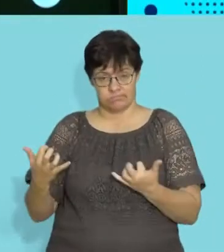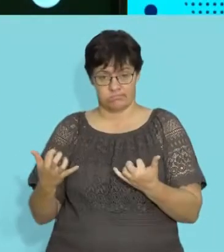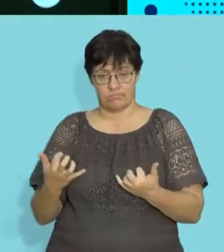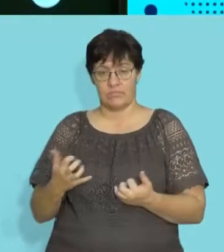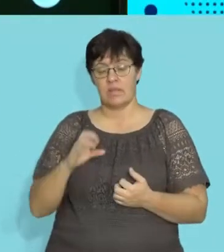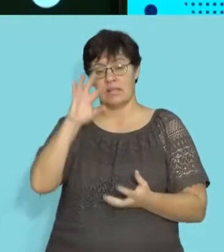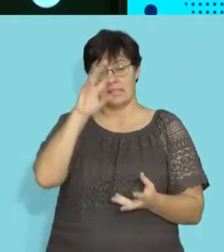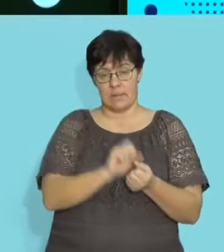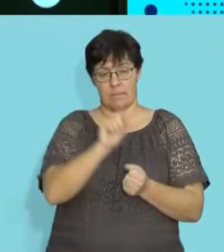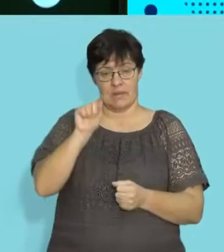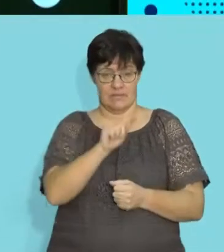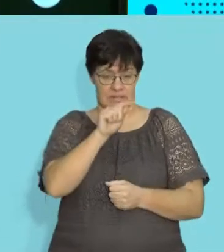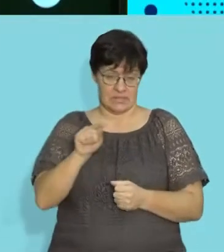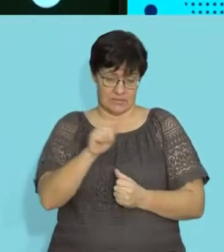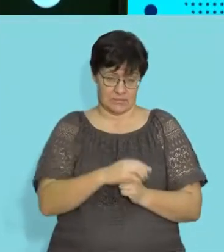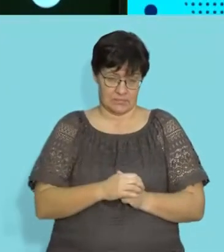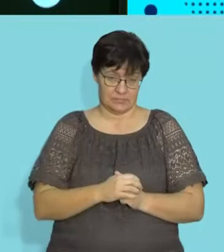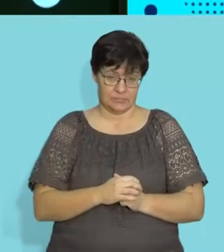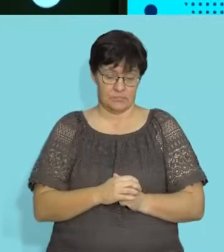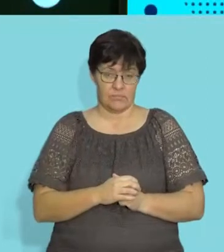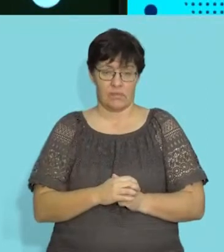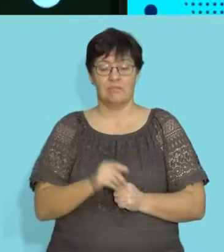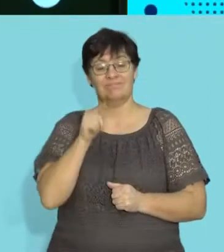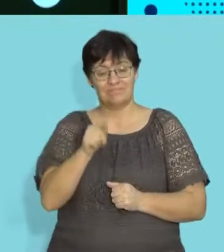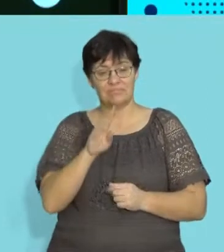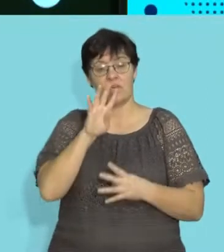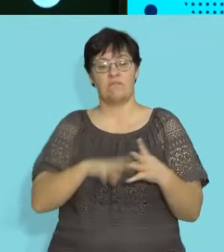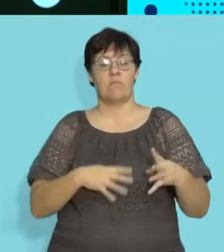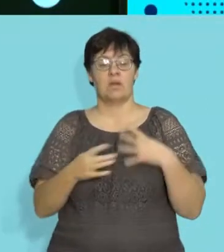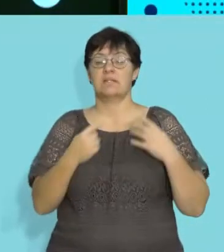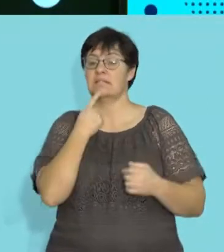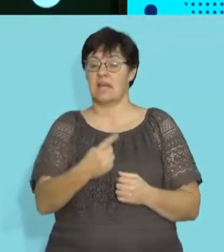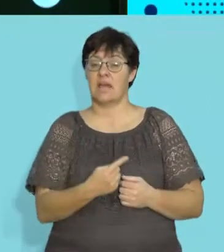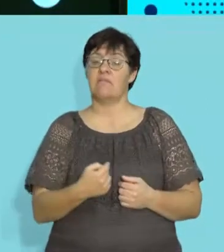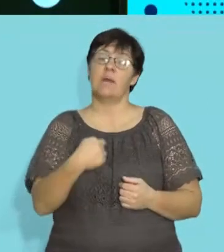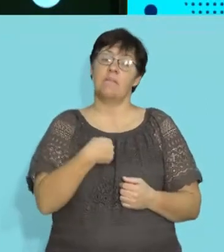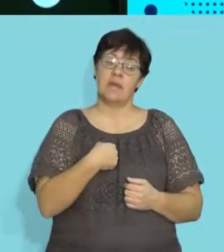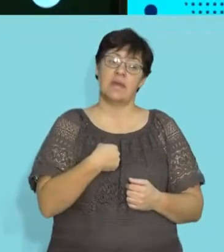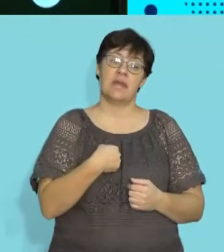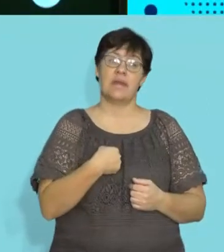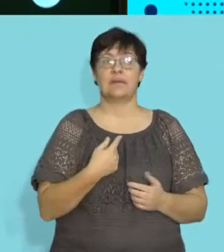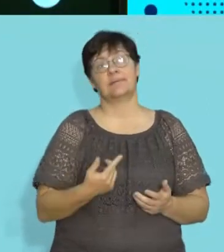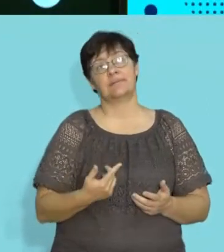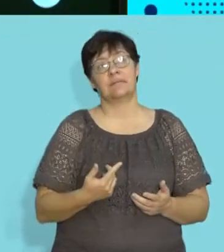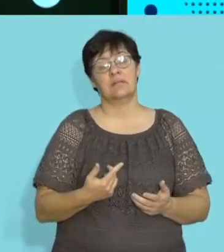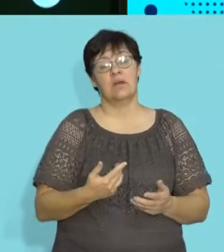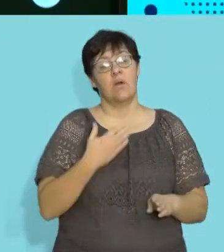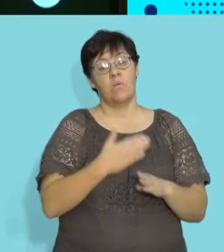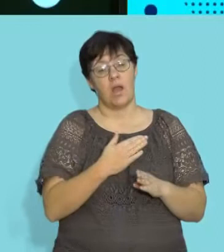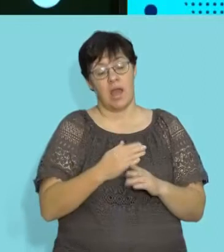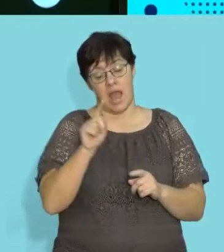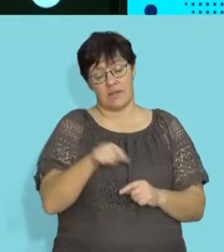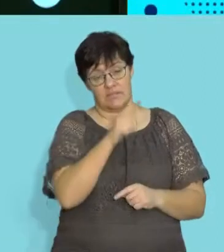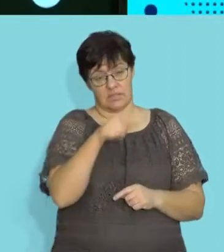calculate the sum to infinity. So essentially, this formula is going to say that if I were to add an